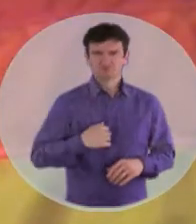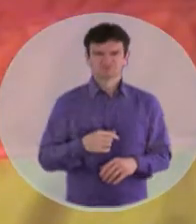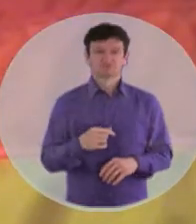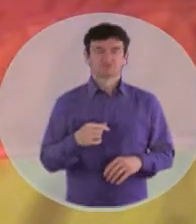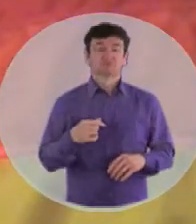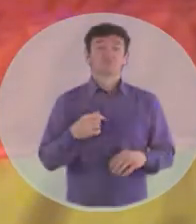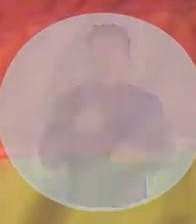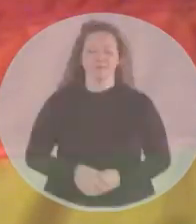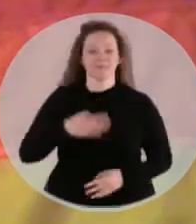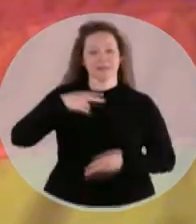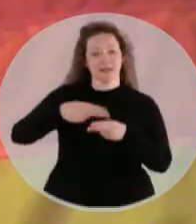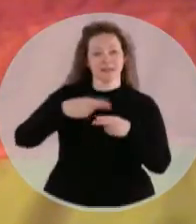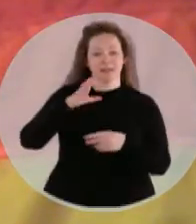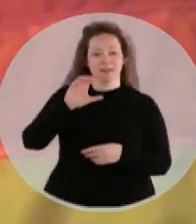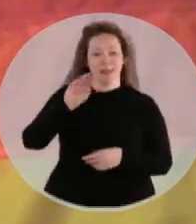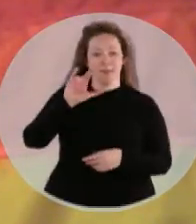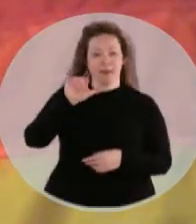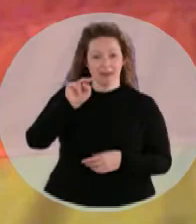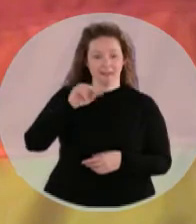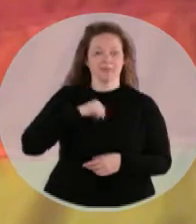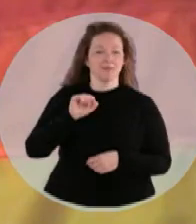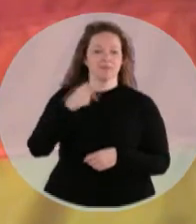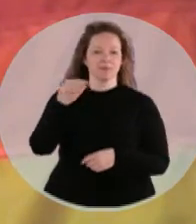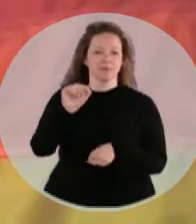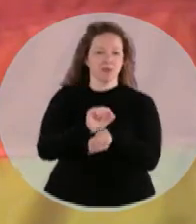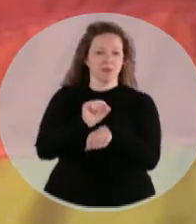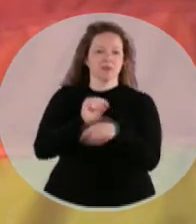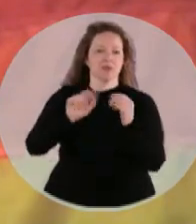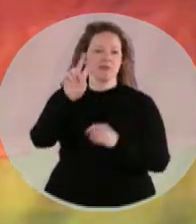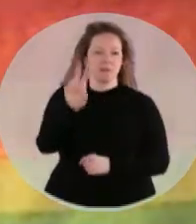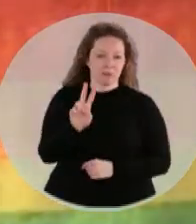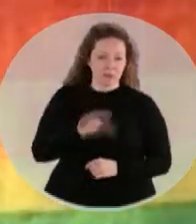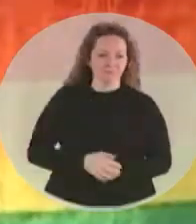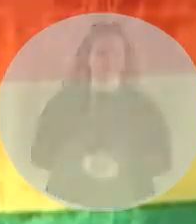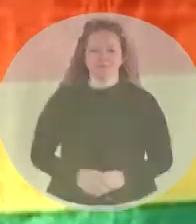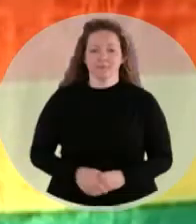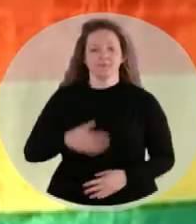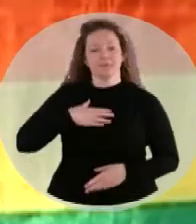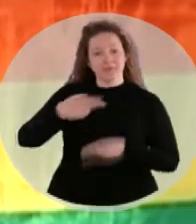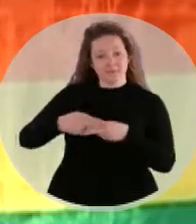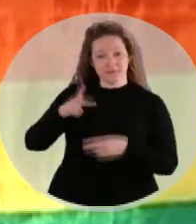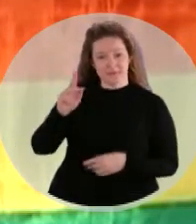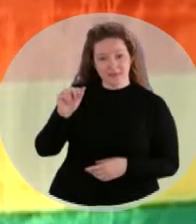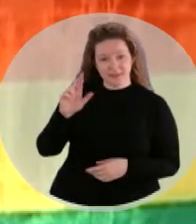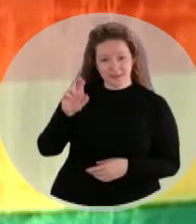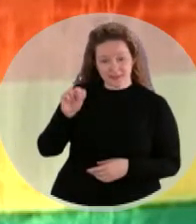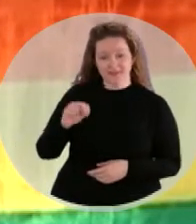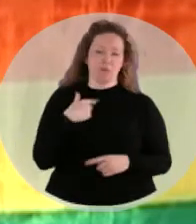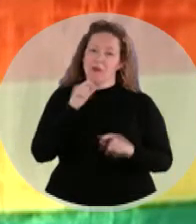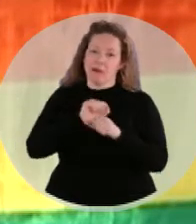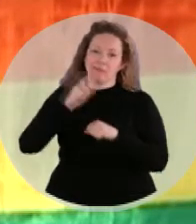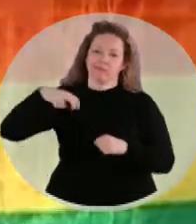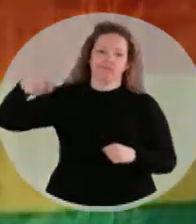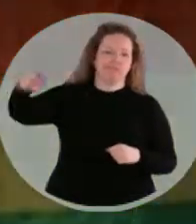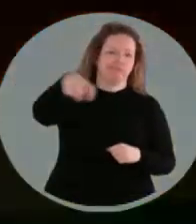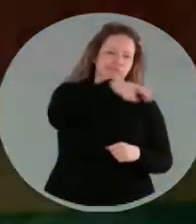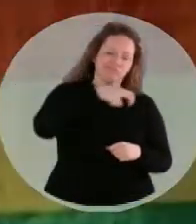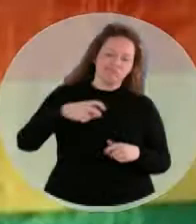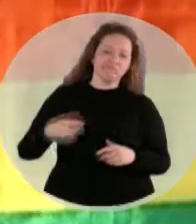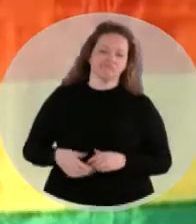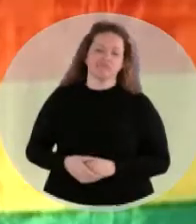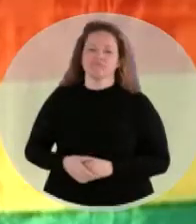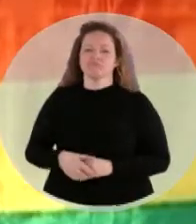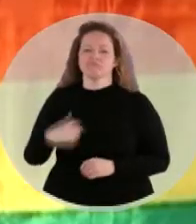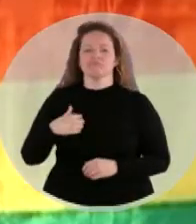is Carolyn. I'm a postal worker in Vancouver. My name is Karen. I've worked all over the place.